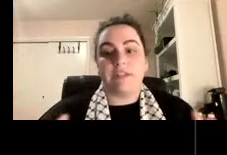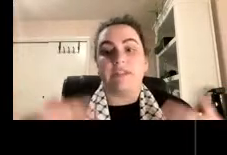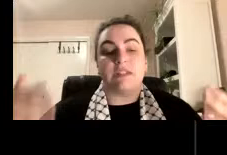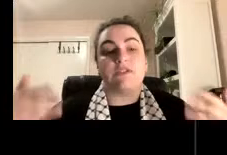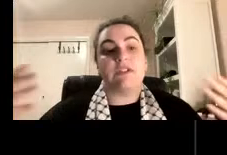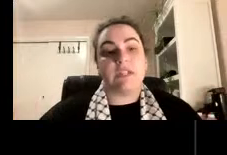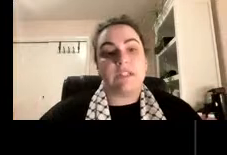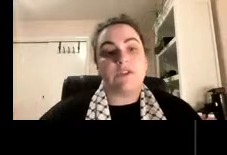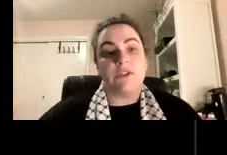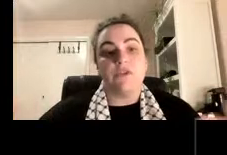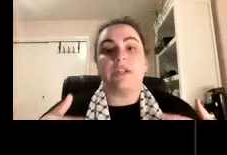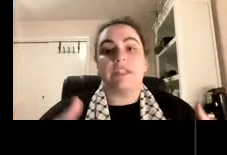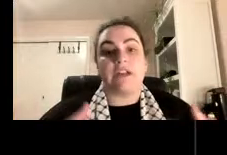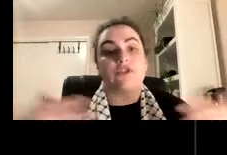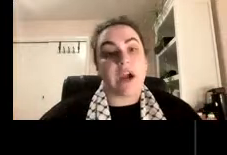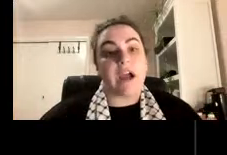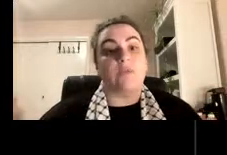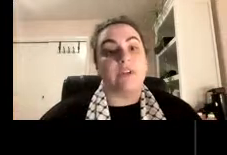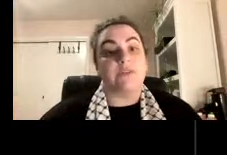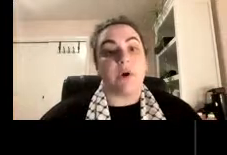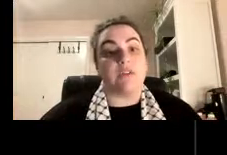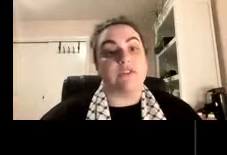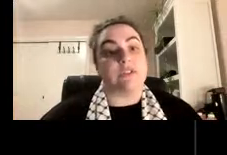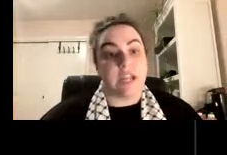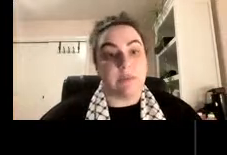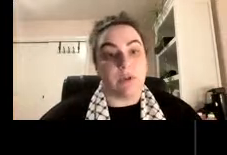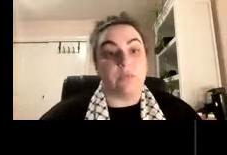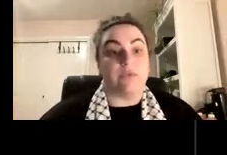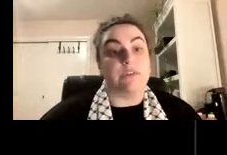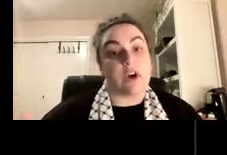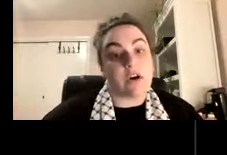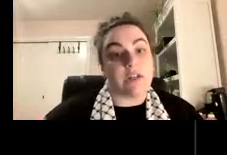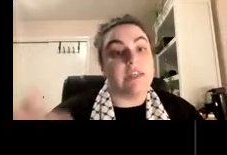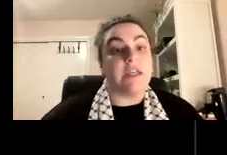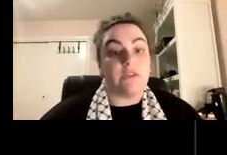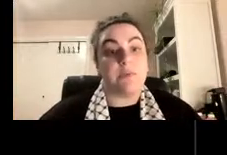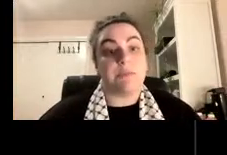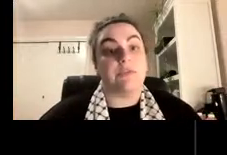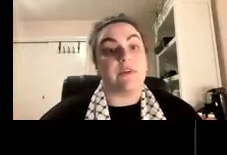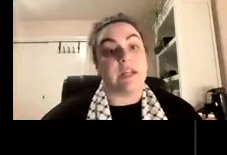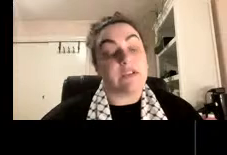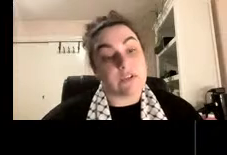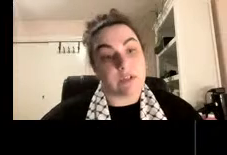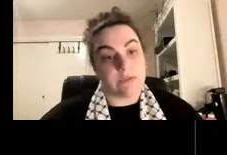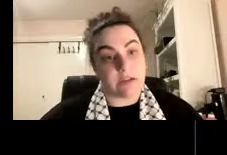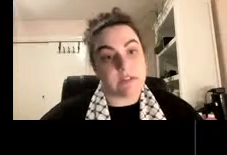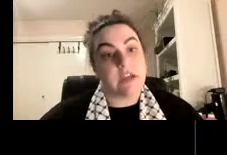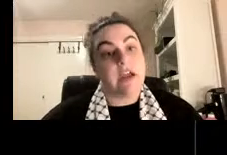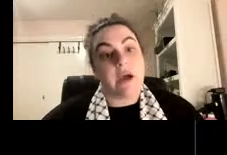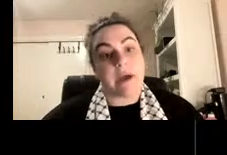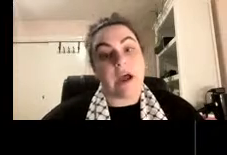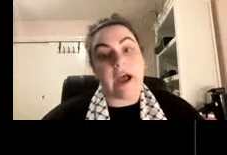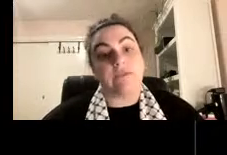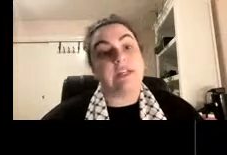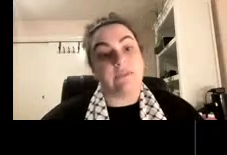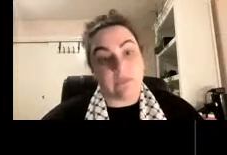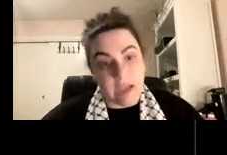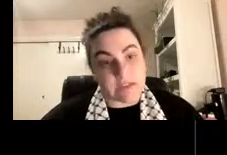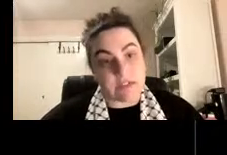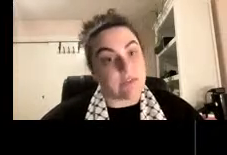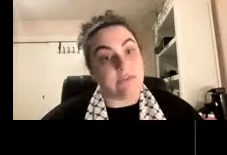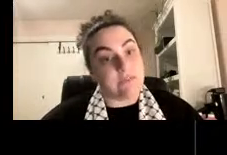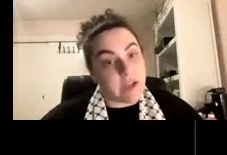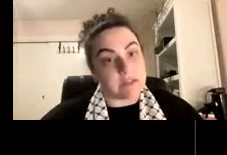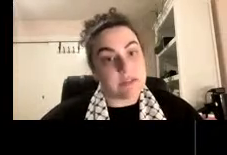that means is there's these institutions that track which bonds are stable, which ones aren't. They give people financial advice about how to